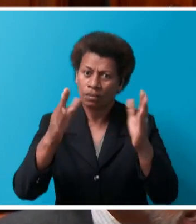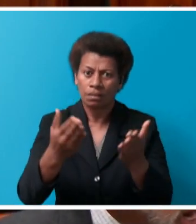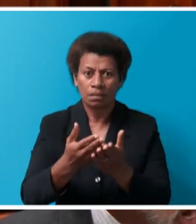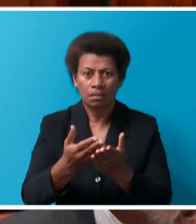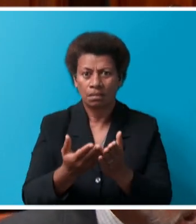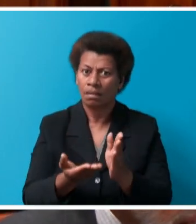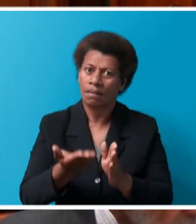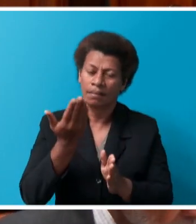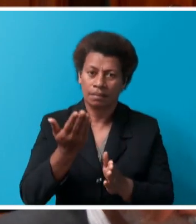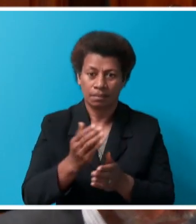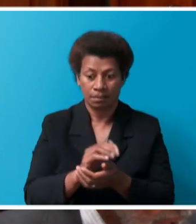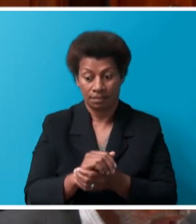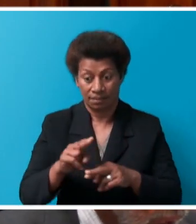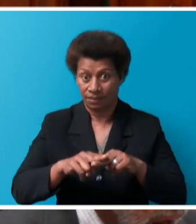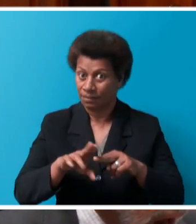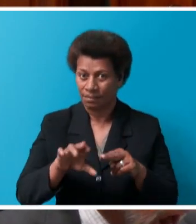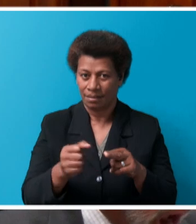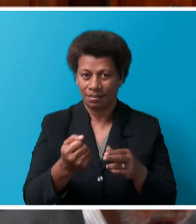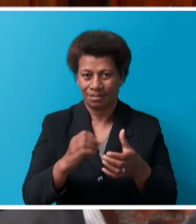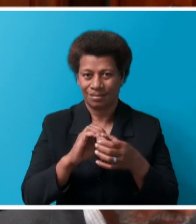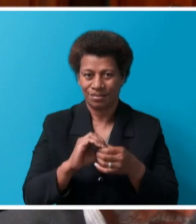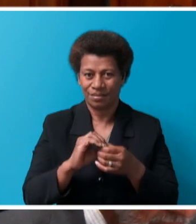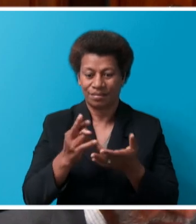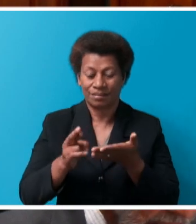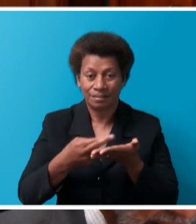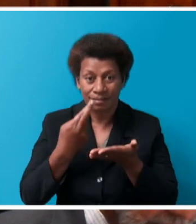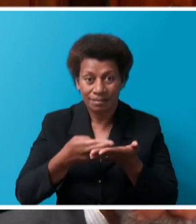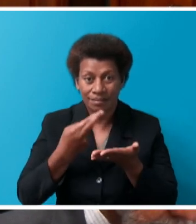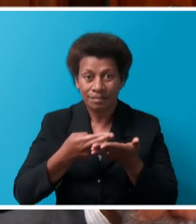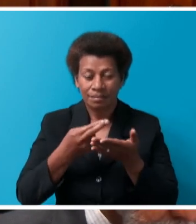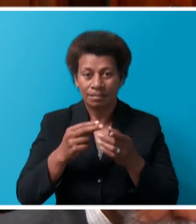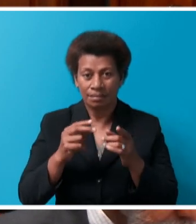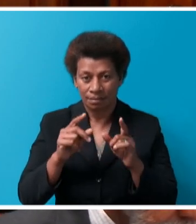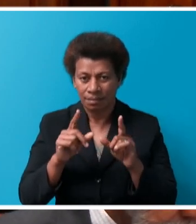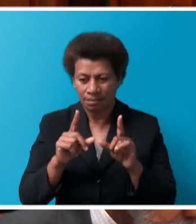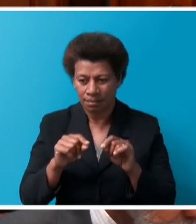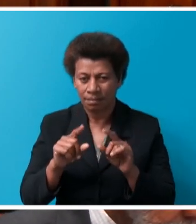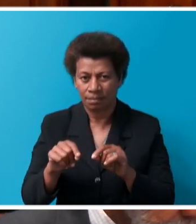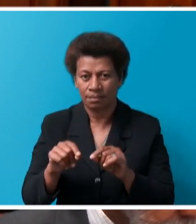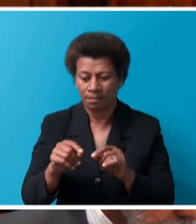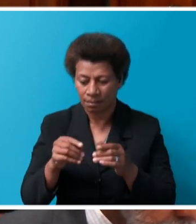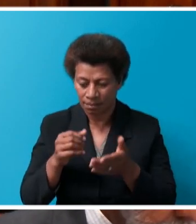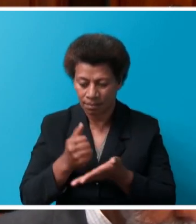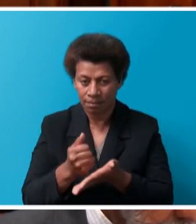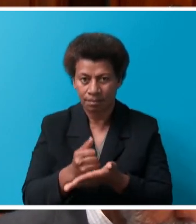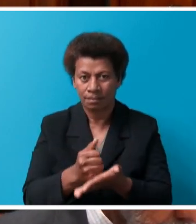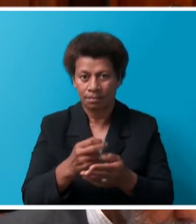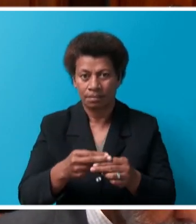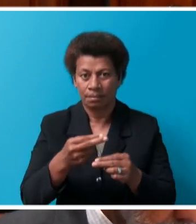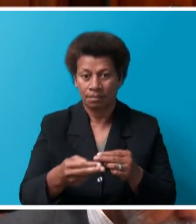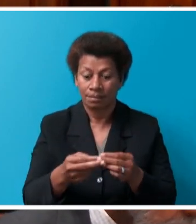And the Ministry of Agriculture through government is investing in irrigation, farm roads and land clearing to make this